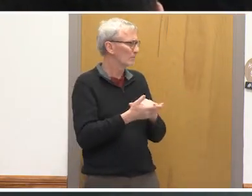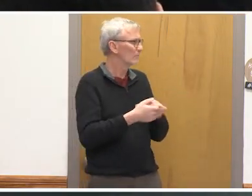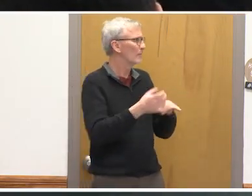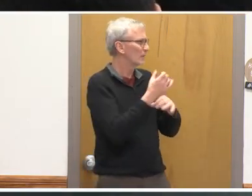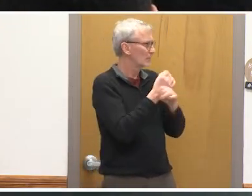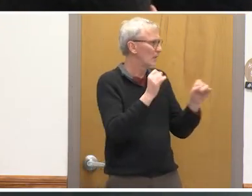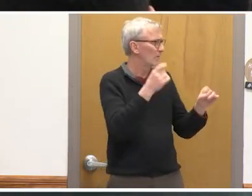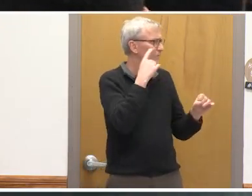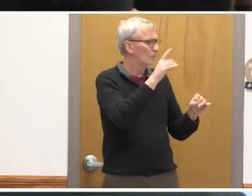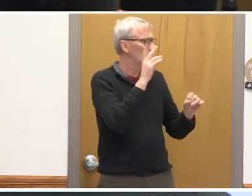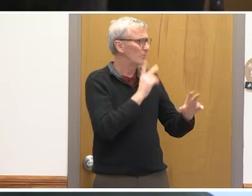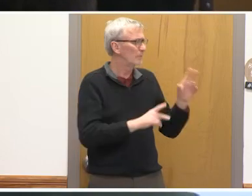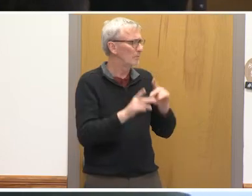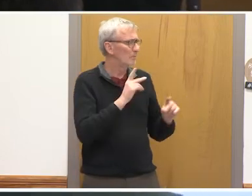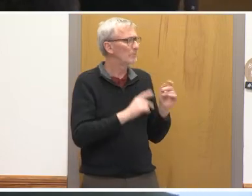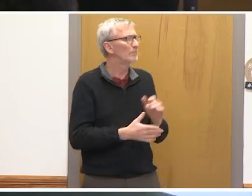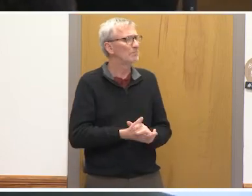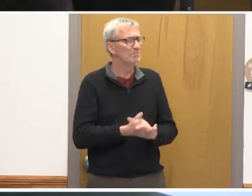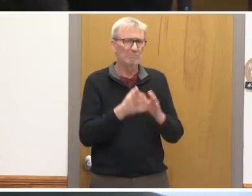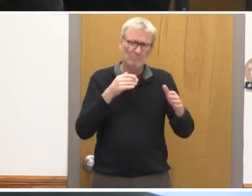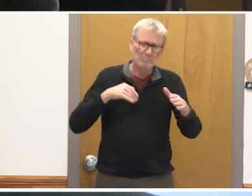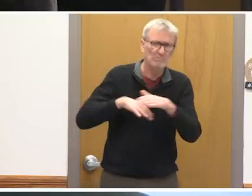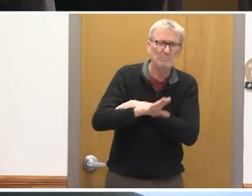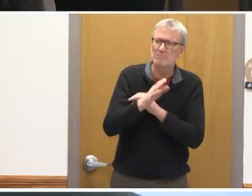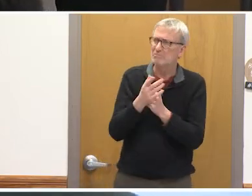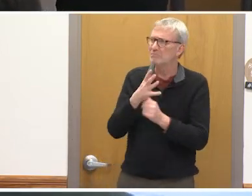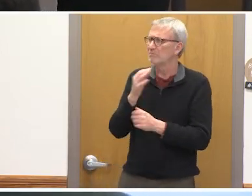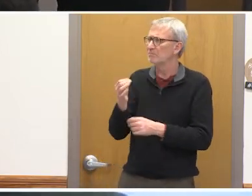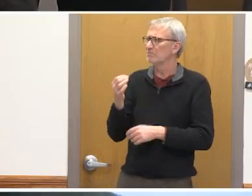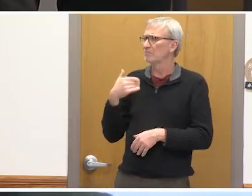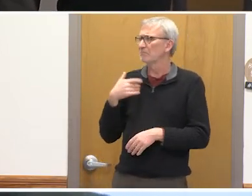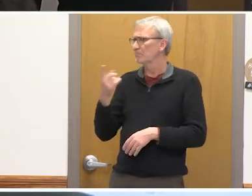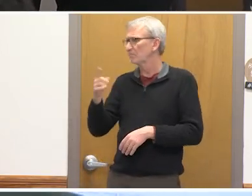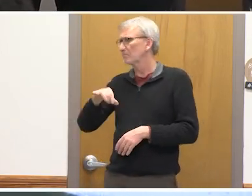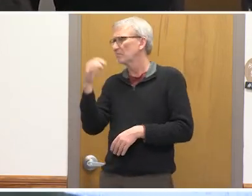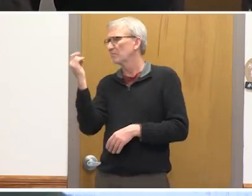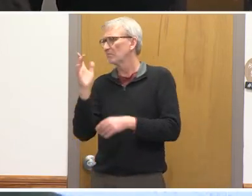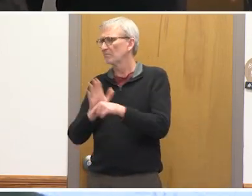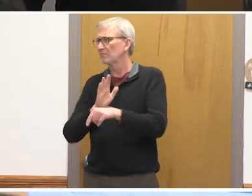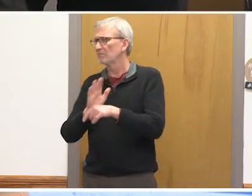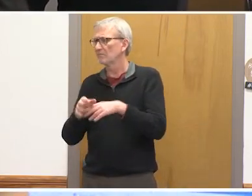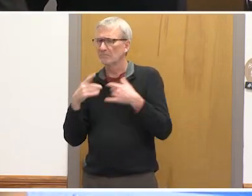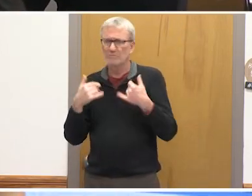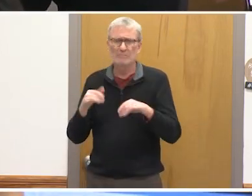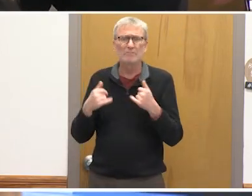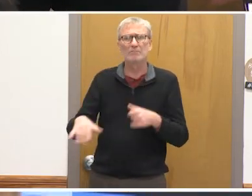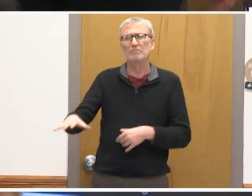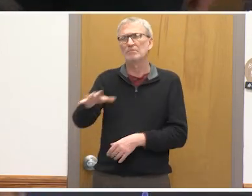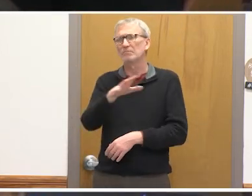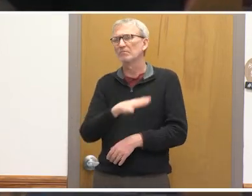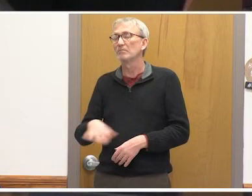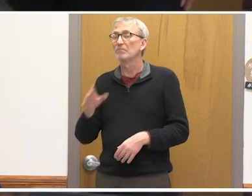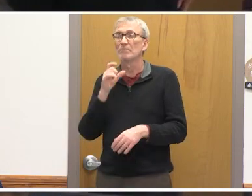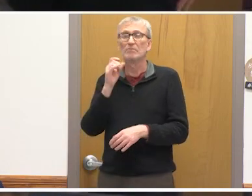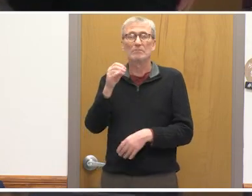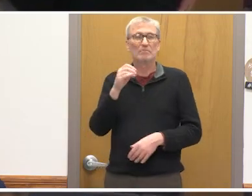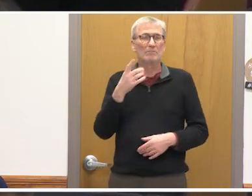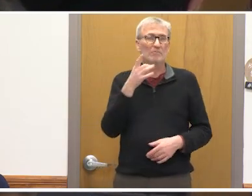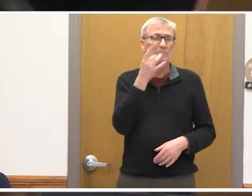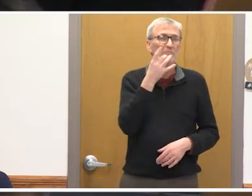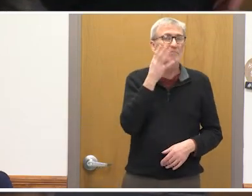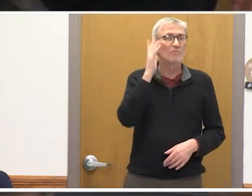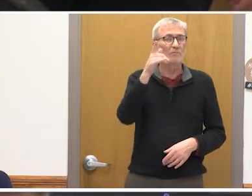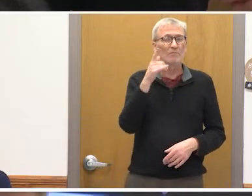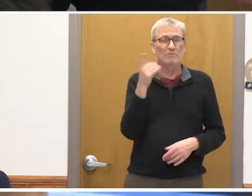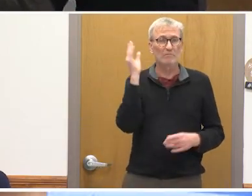for people to come into my business. And there's also another business down that way, a playground and everything else. So are the lights that